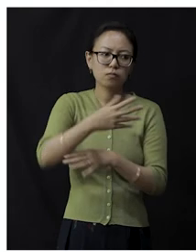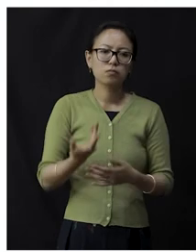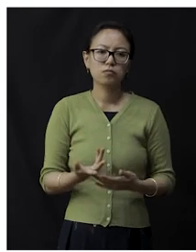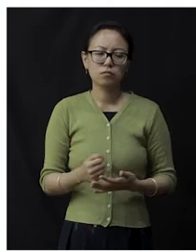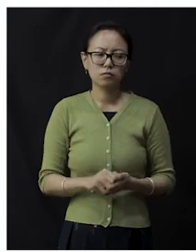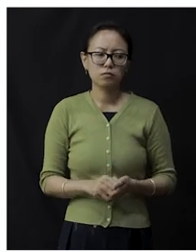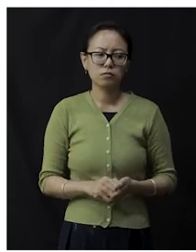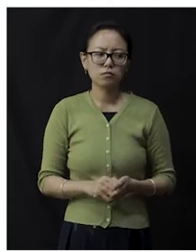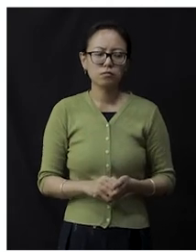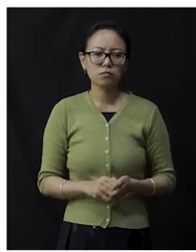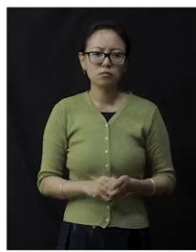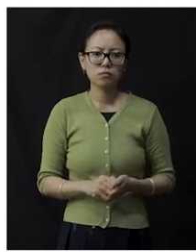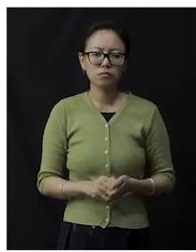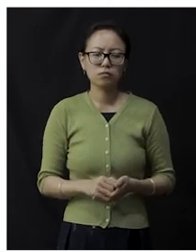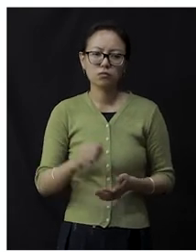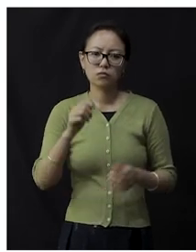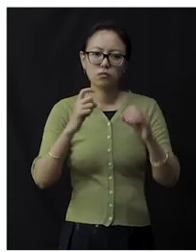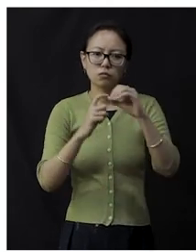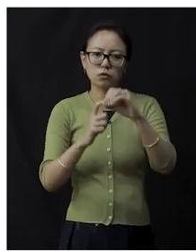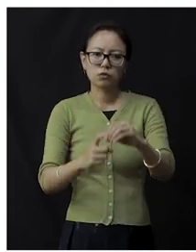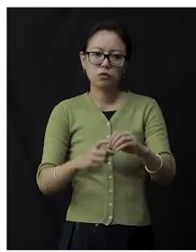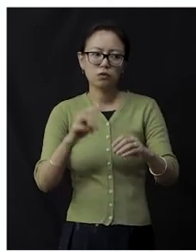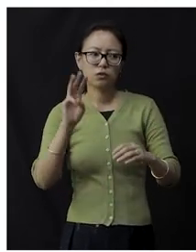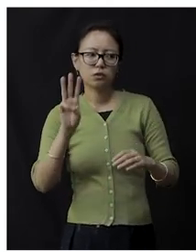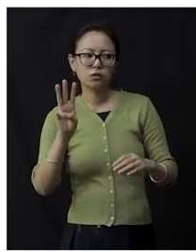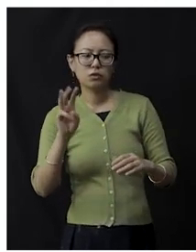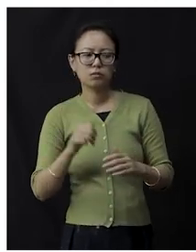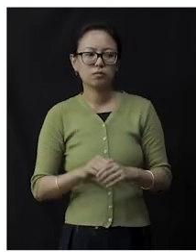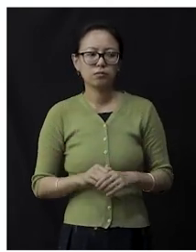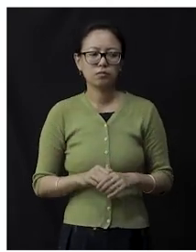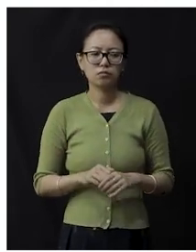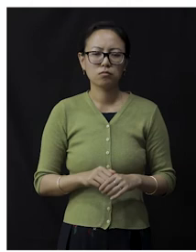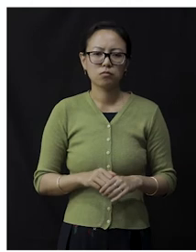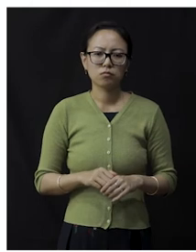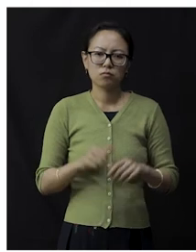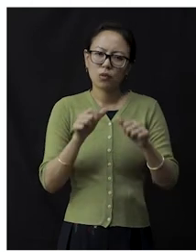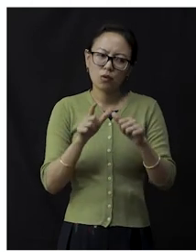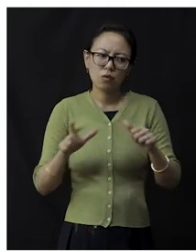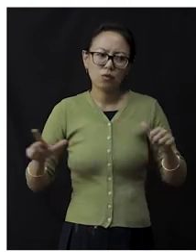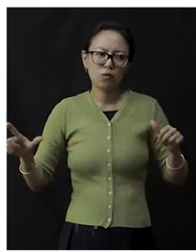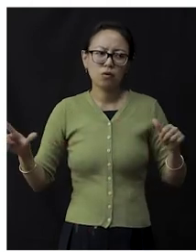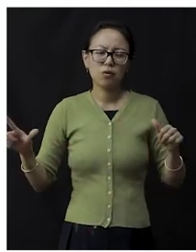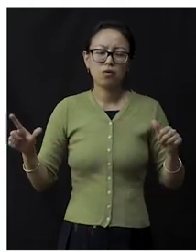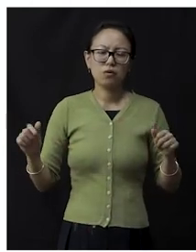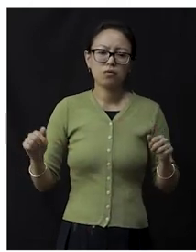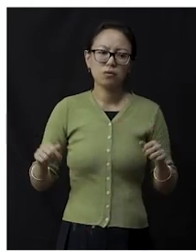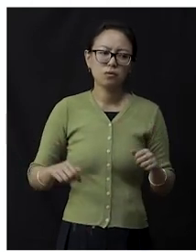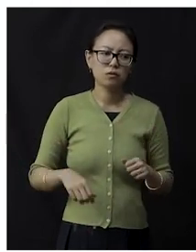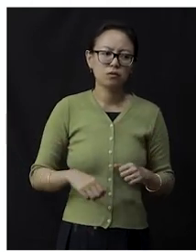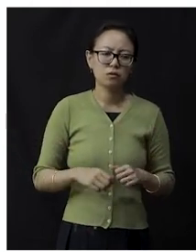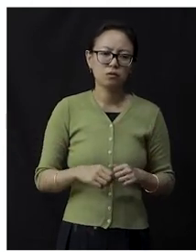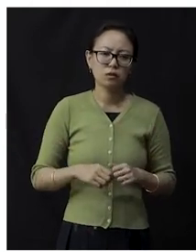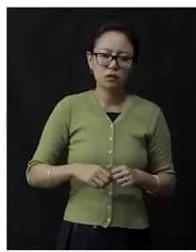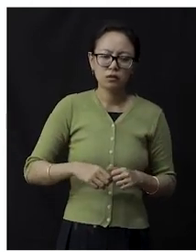Everyone would spank the elephant's child. Now spank is when you are being hit or just slapped or a